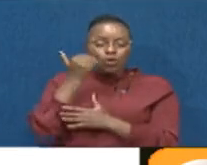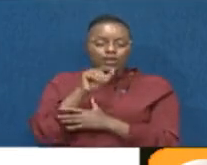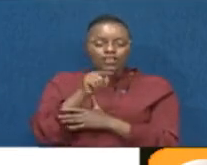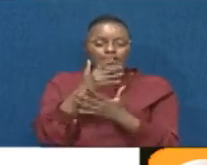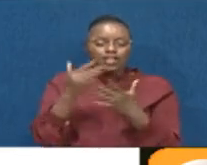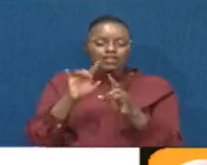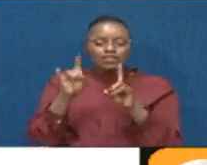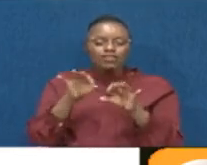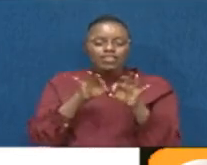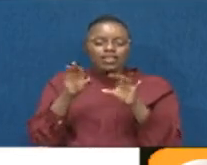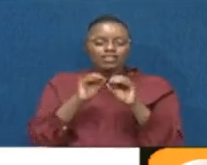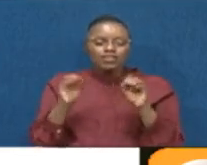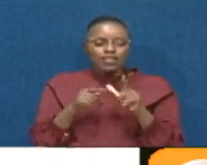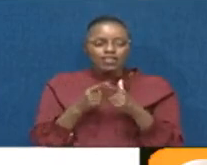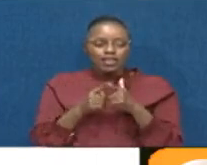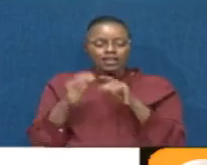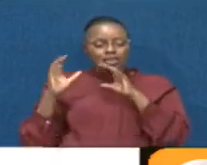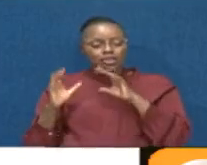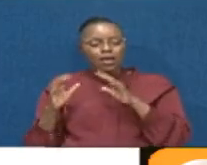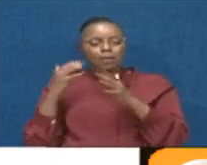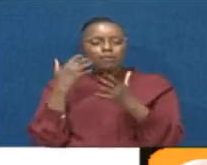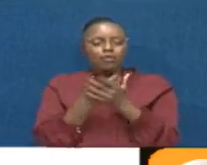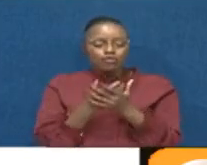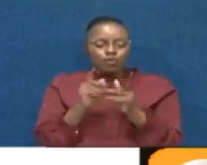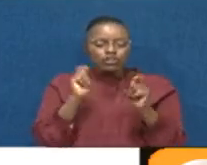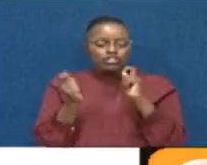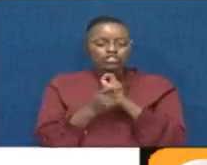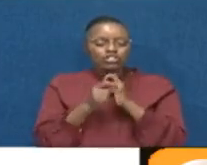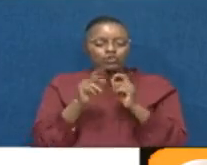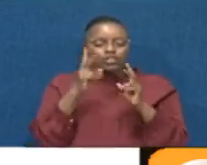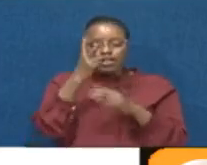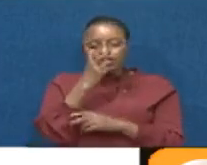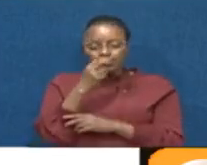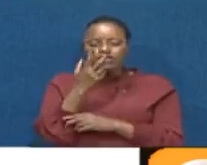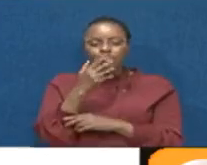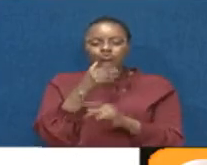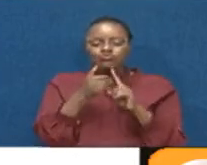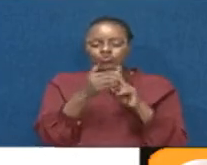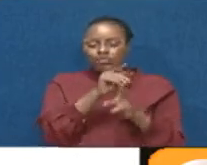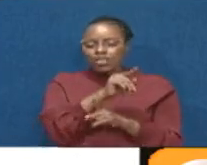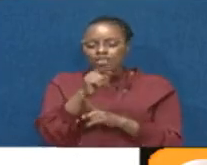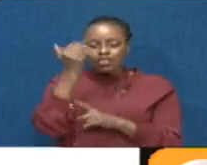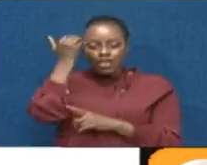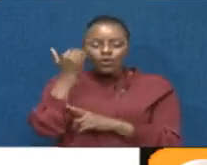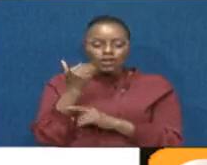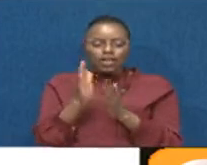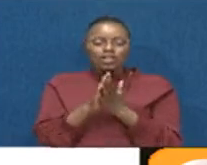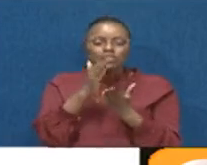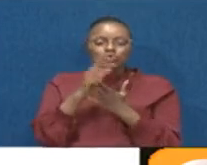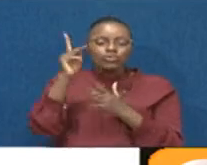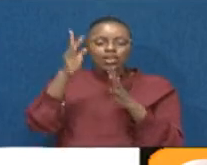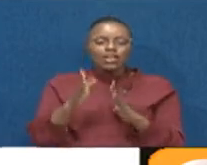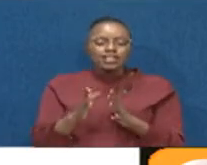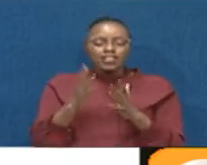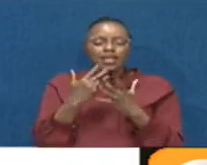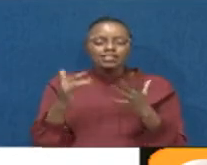in question are unexplained, the burden of proof shifts to the suspect to convince the court, and indeed Kenyans,